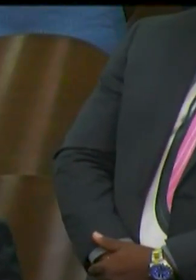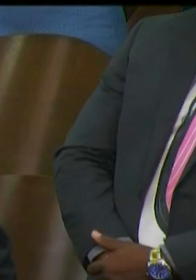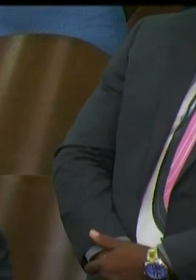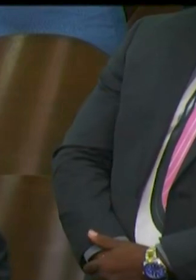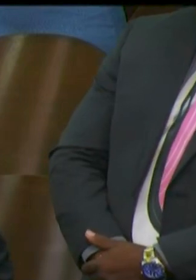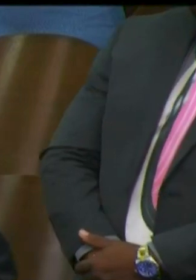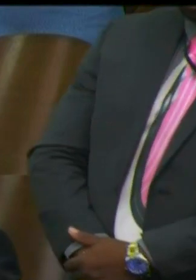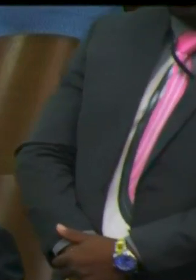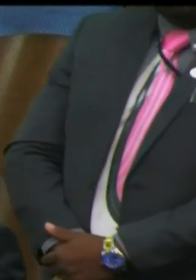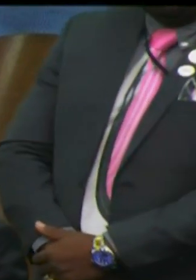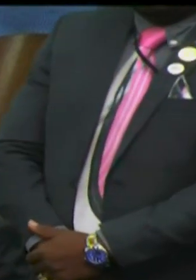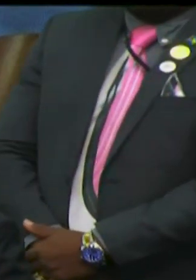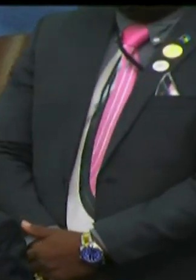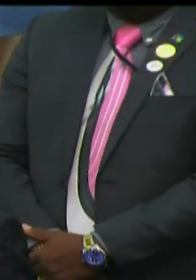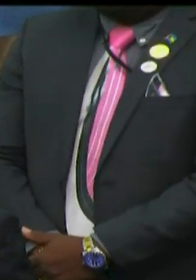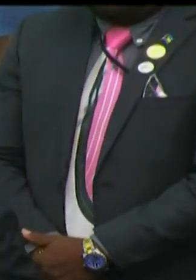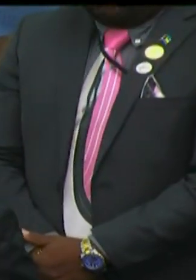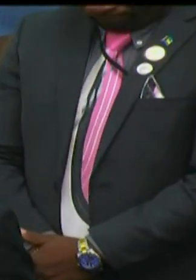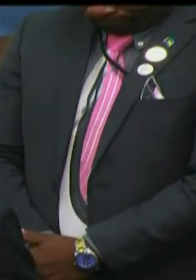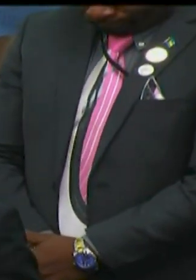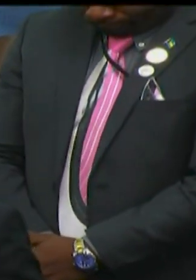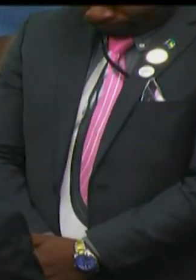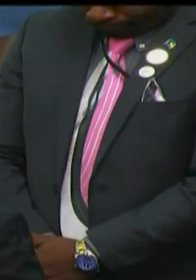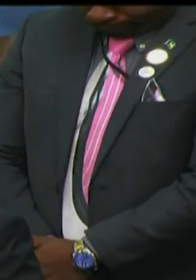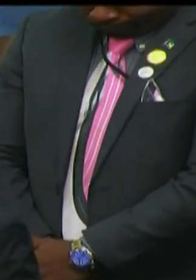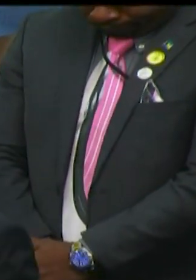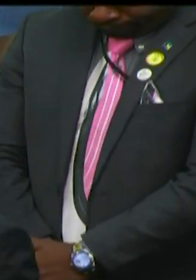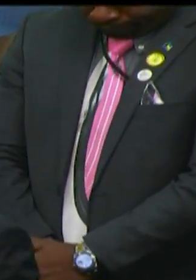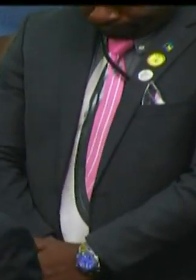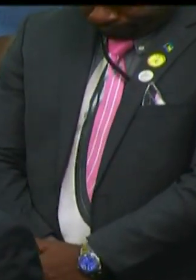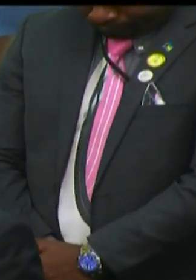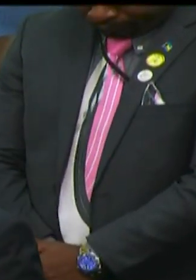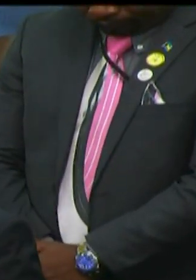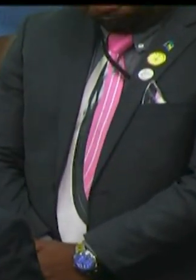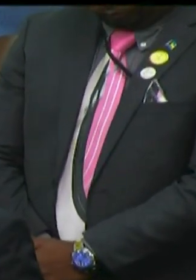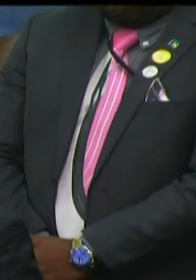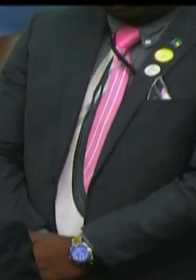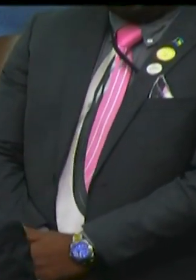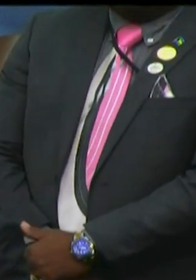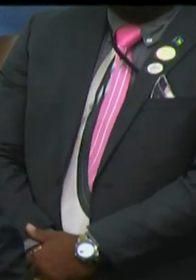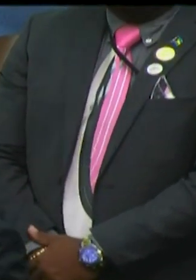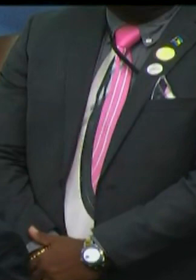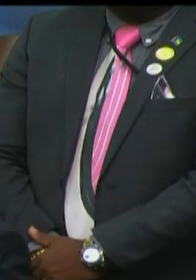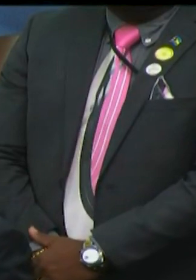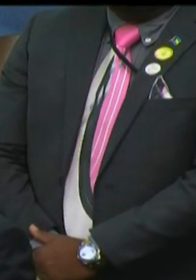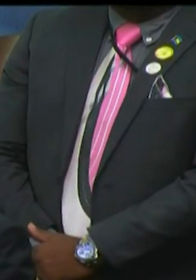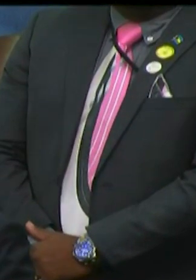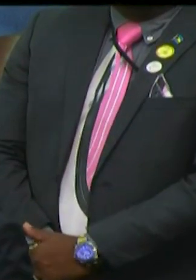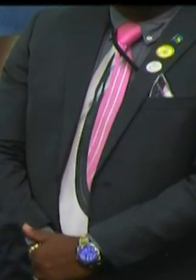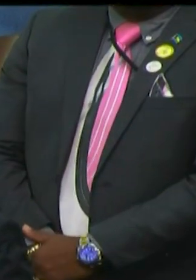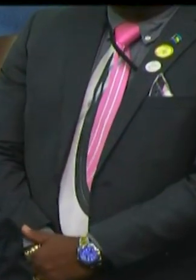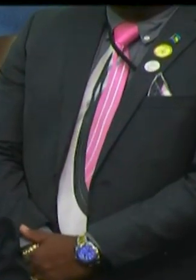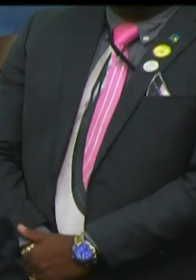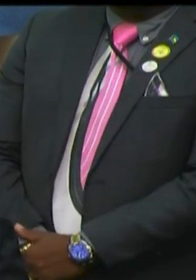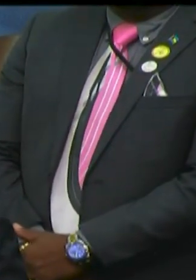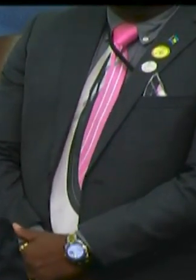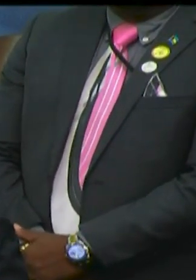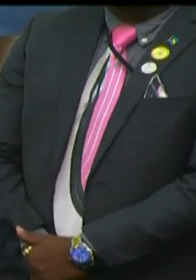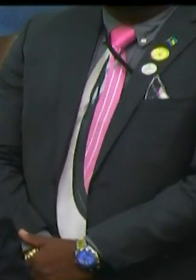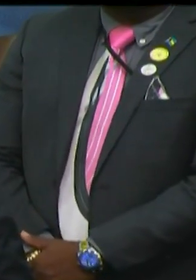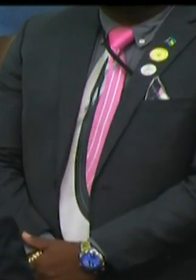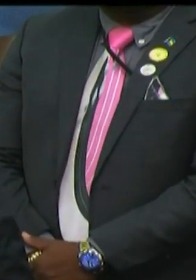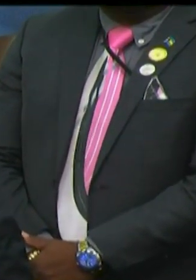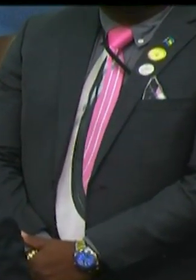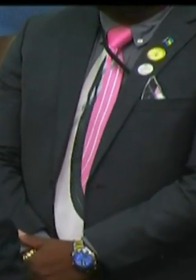It's amazing the length people will go to destroy your dreams. Next, Joseph was sold to